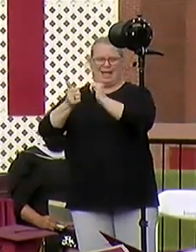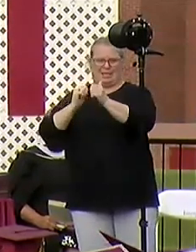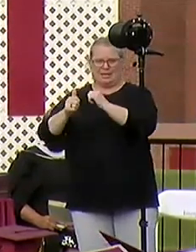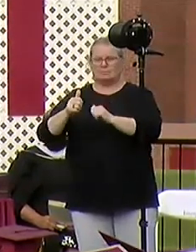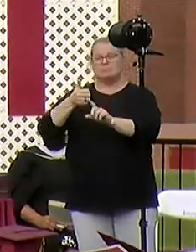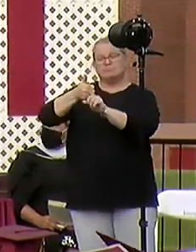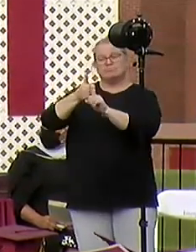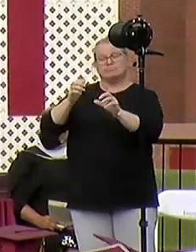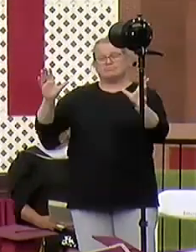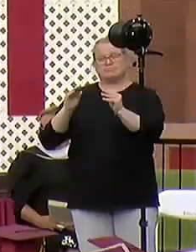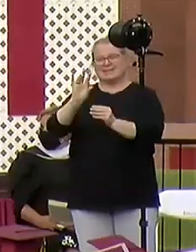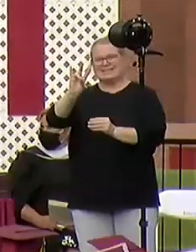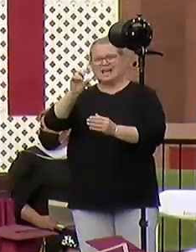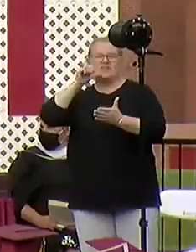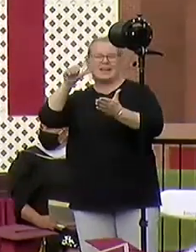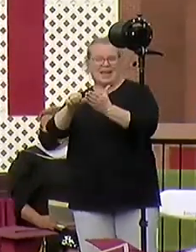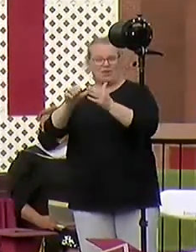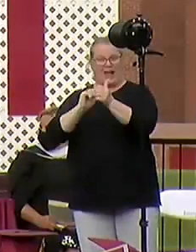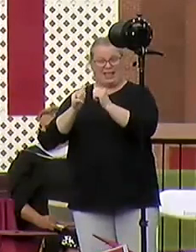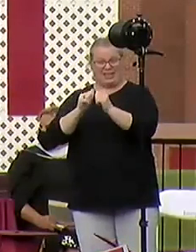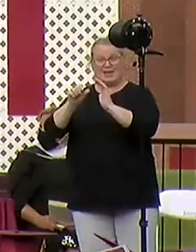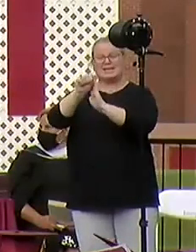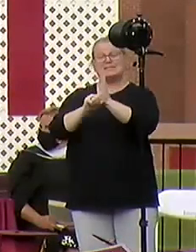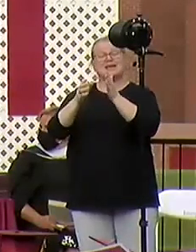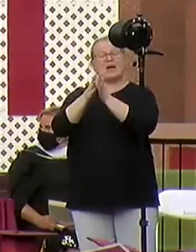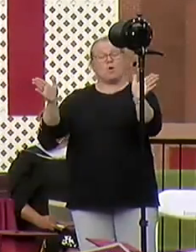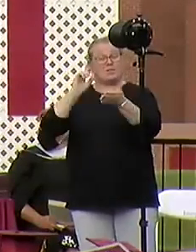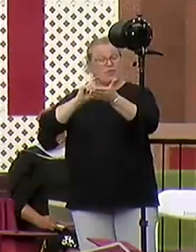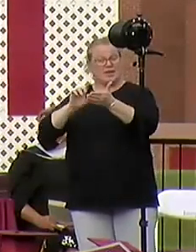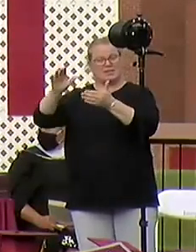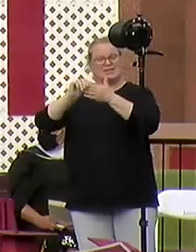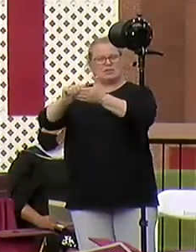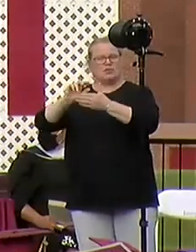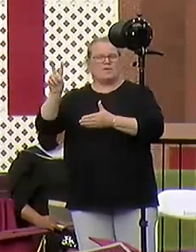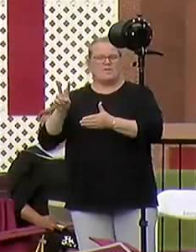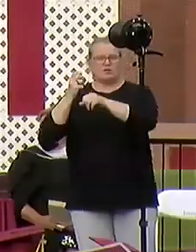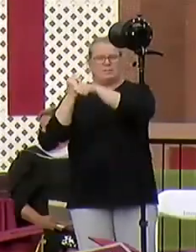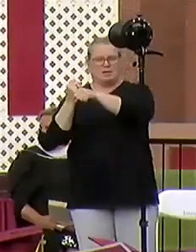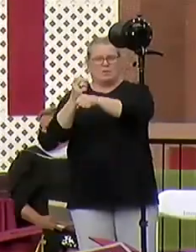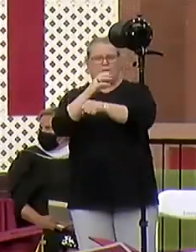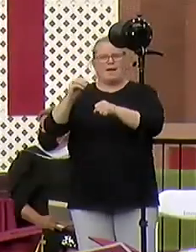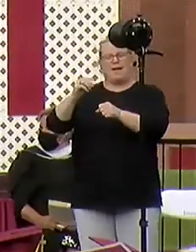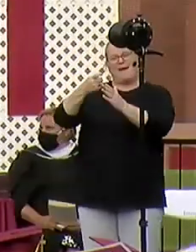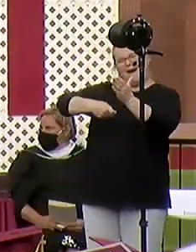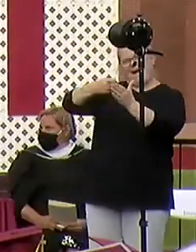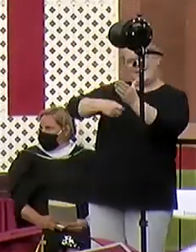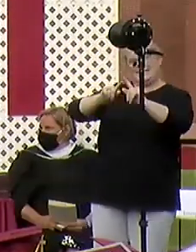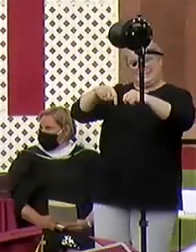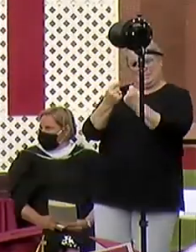athlete recognized statewide for his leadership on our varsity baseball and hockey teams, he is